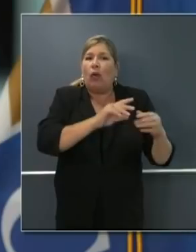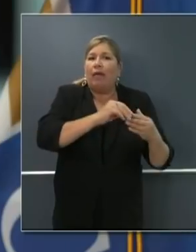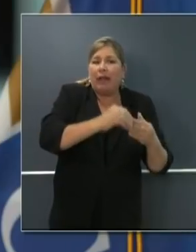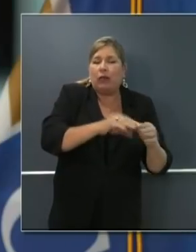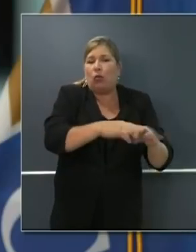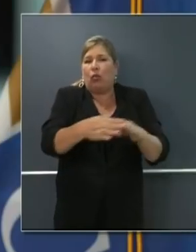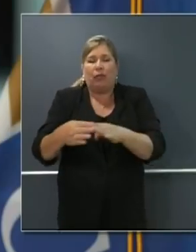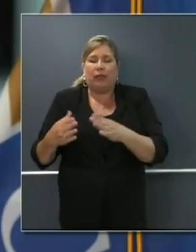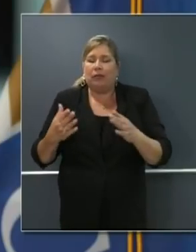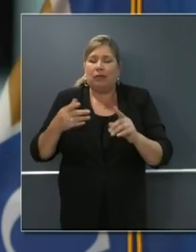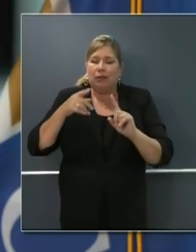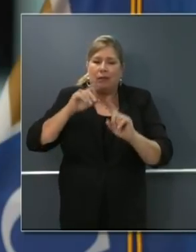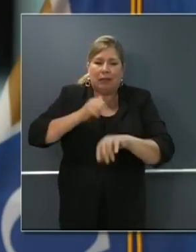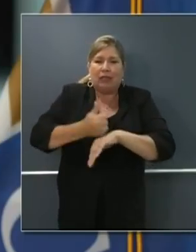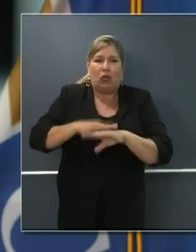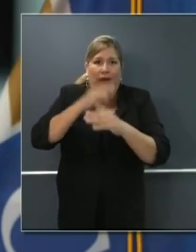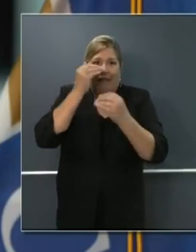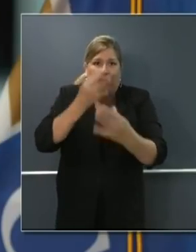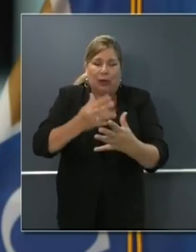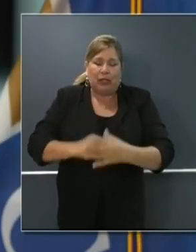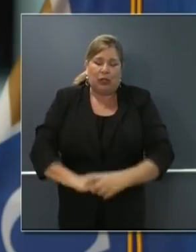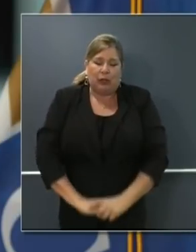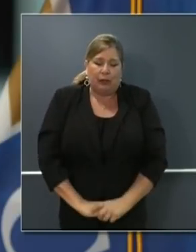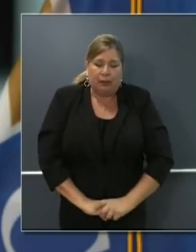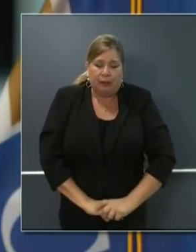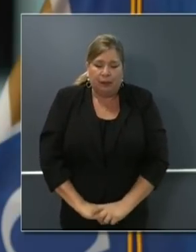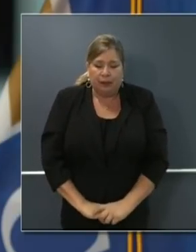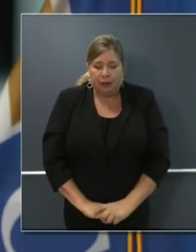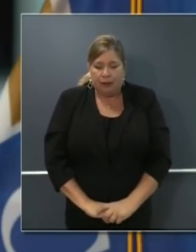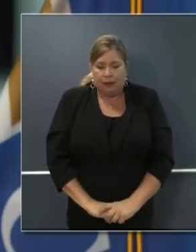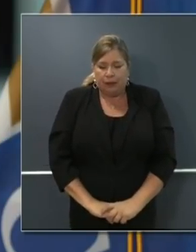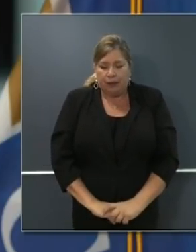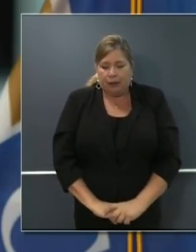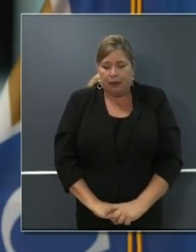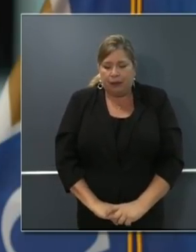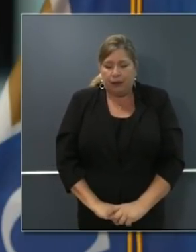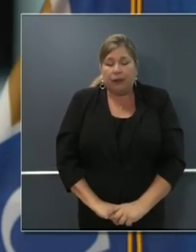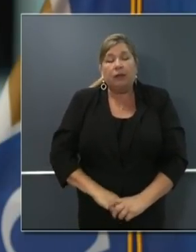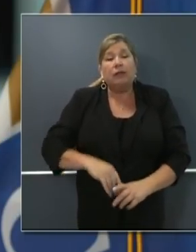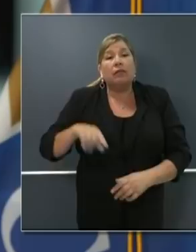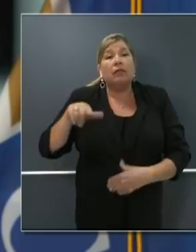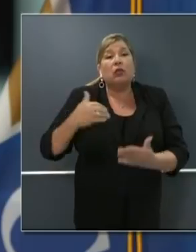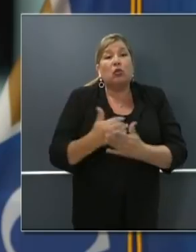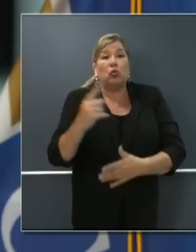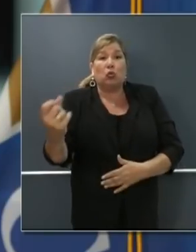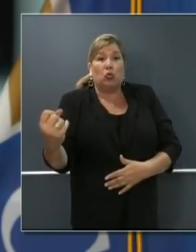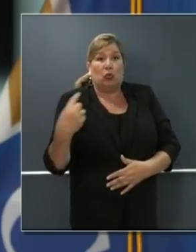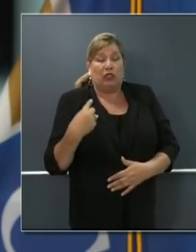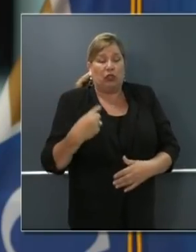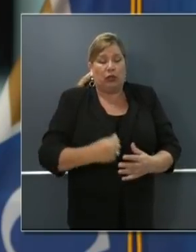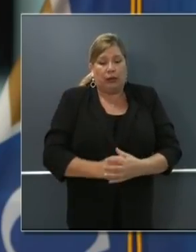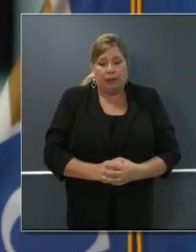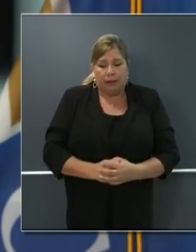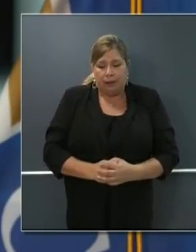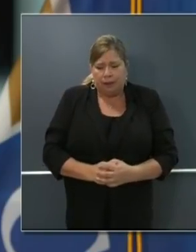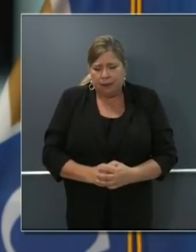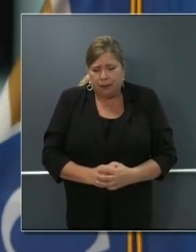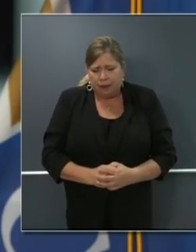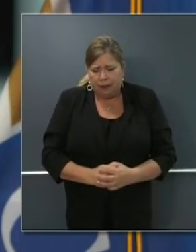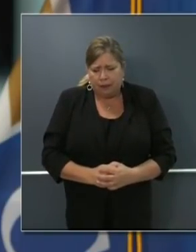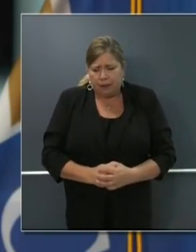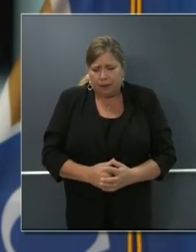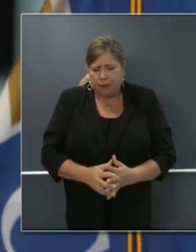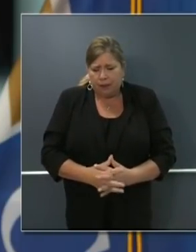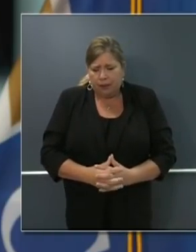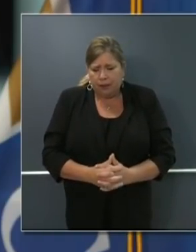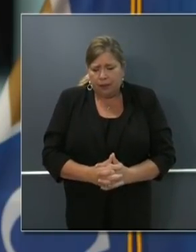Hi, Governor. So you have repeatedly said localism is determinative. And so I wonder, why now? Why go against local leaders in